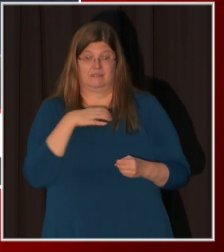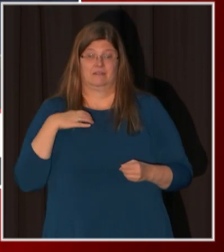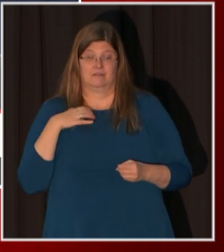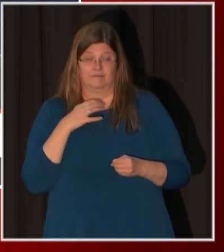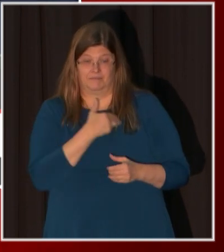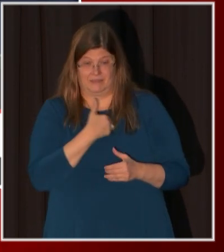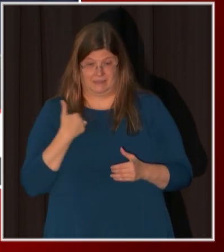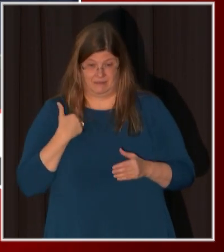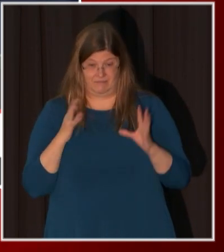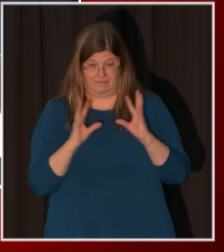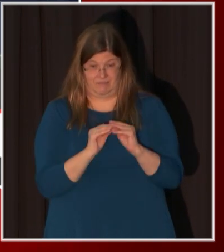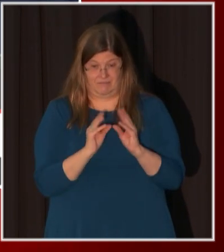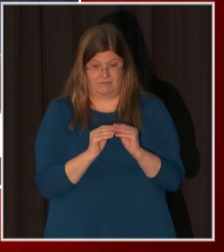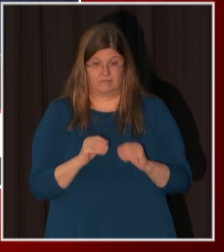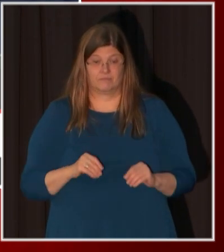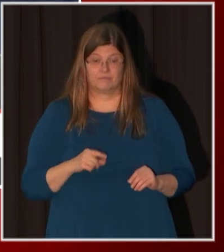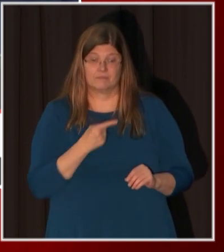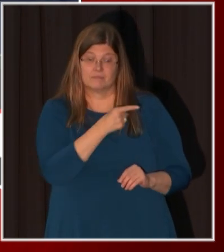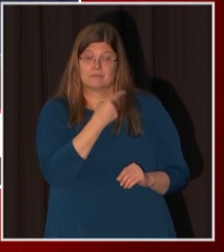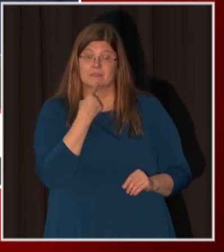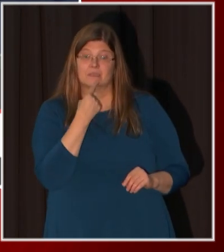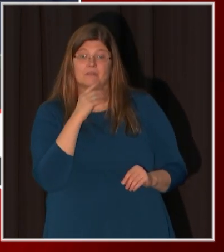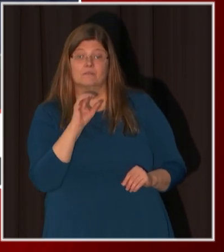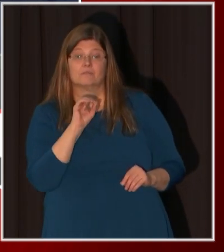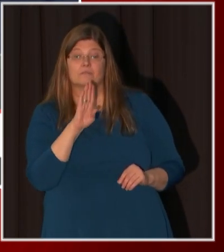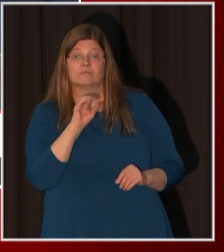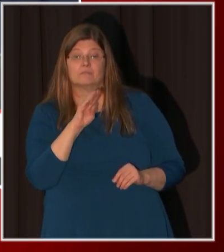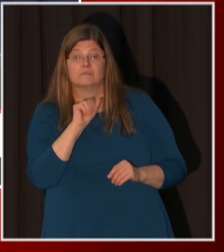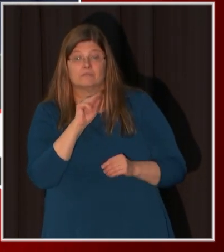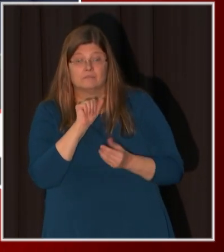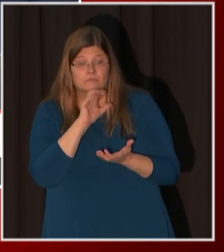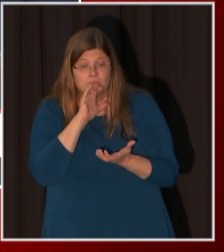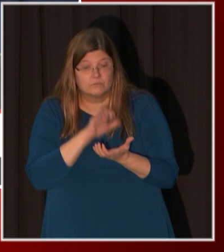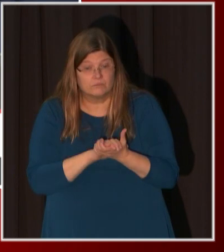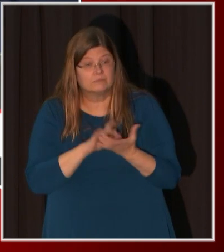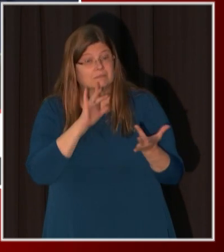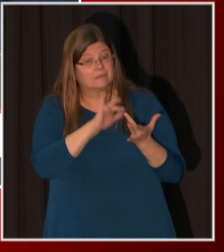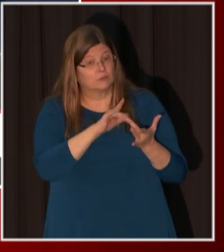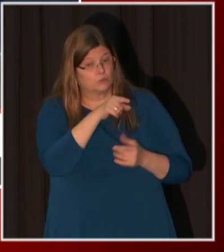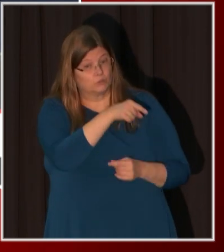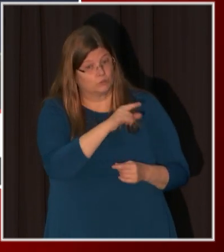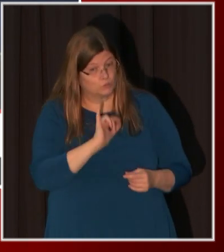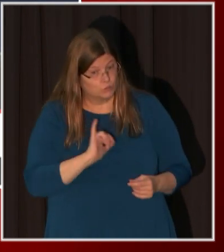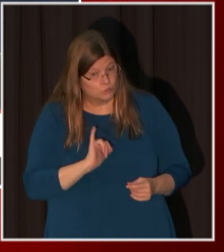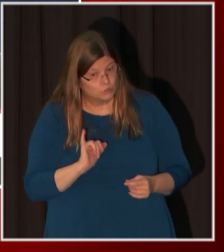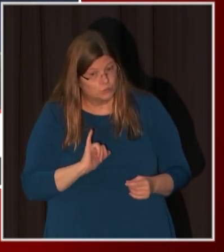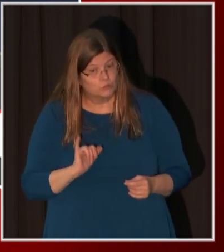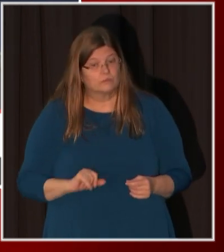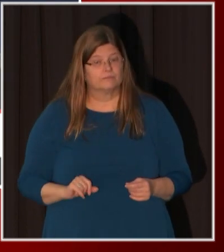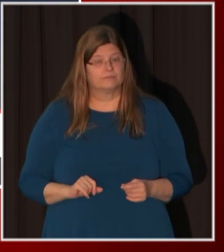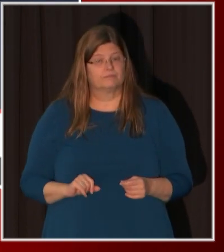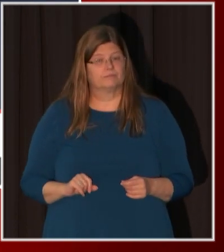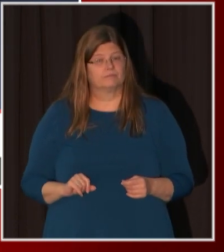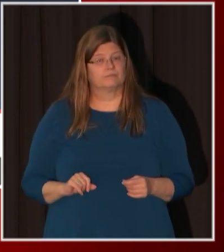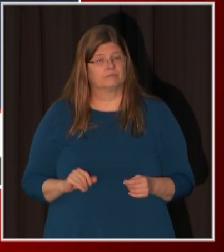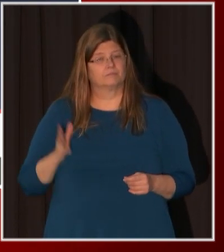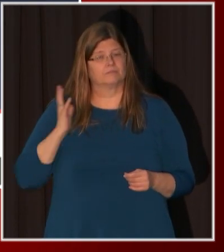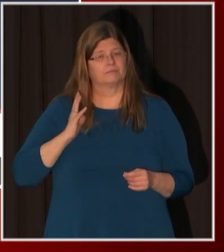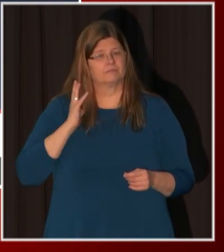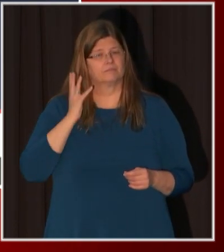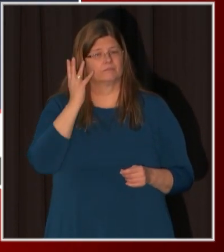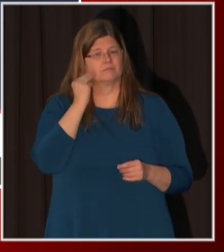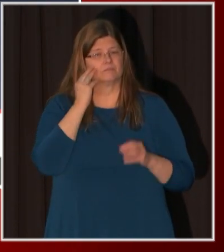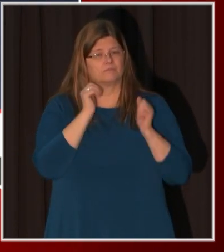those two, to the co-chairs? And to my colleague's point about their previous experience being more global